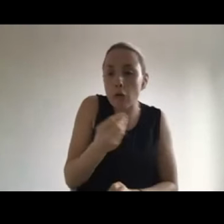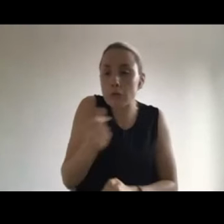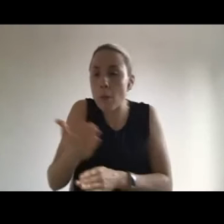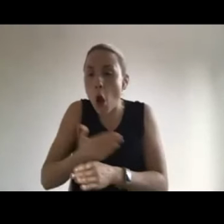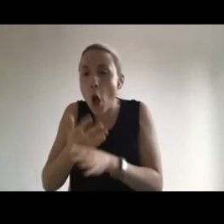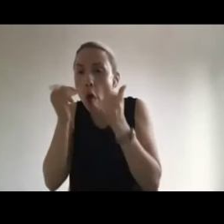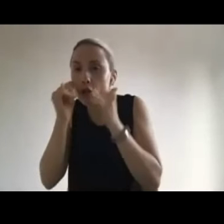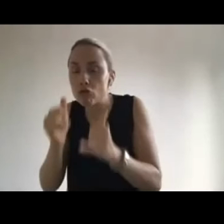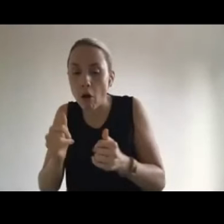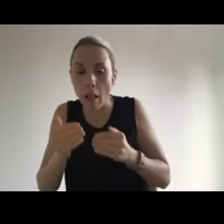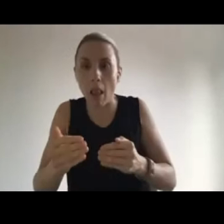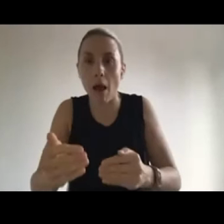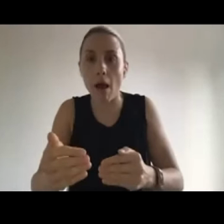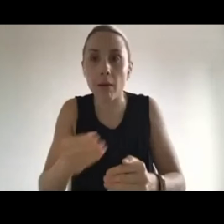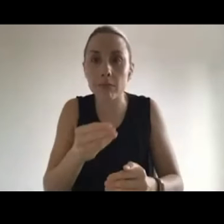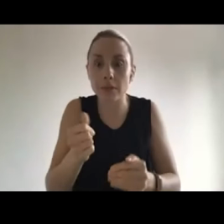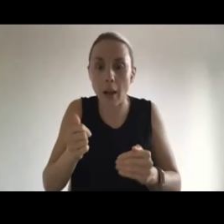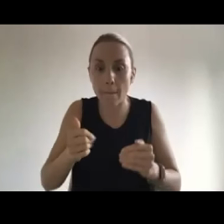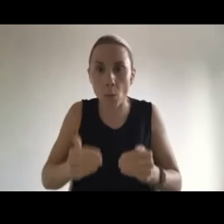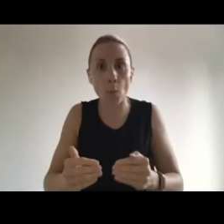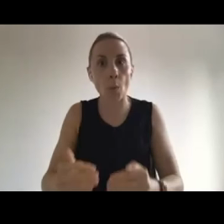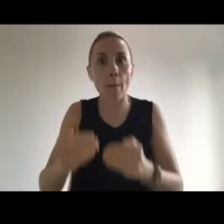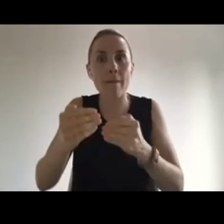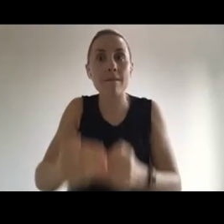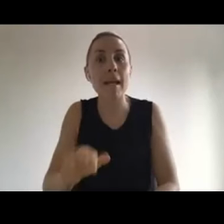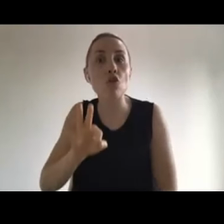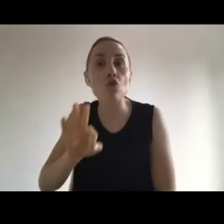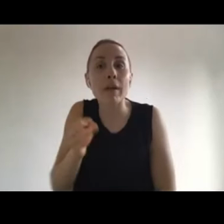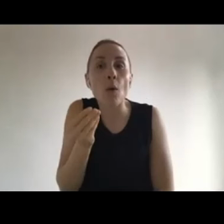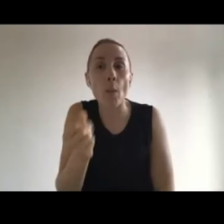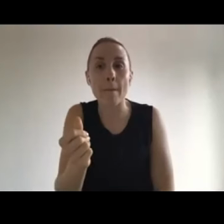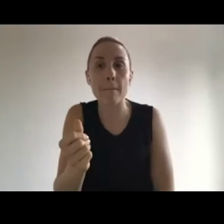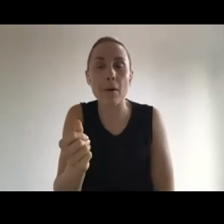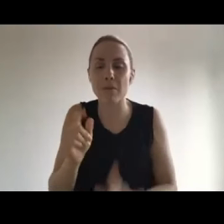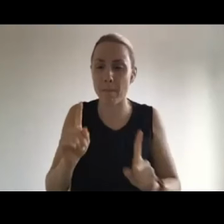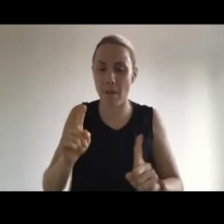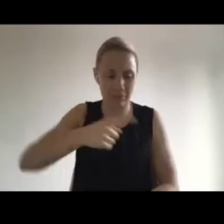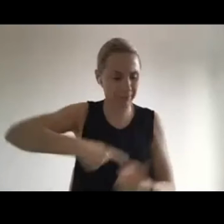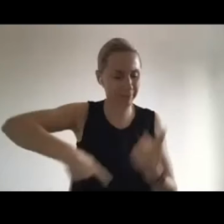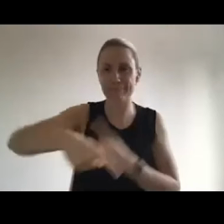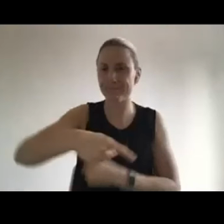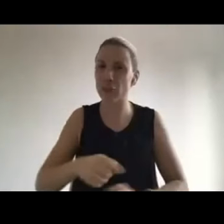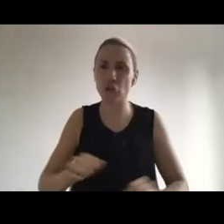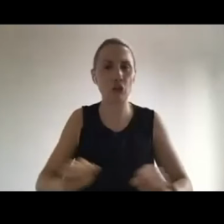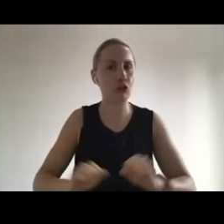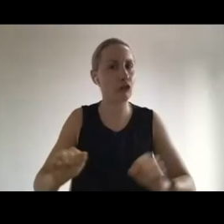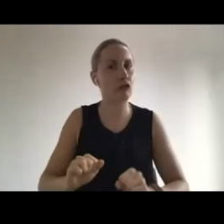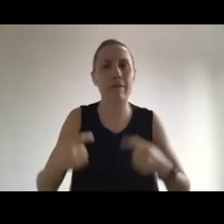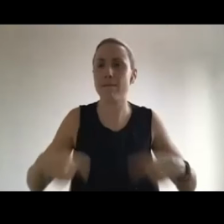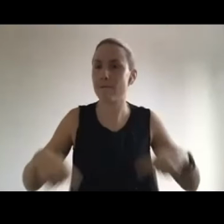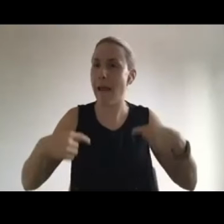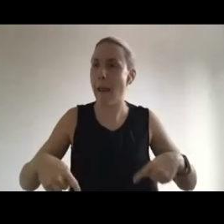translational pathway and are moving up to phase 3, but none of those treatments are available in our clinics